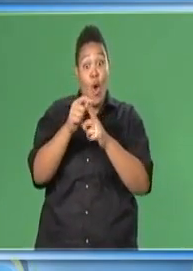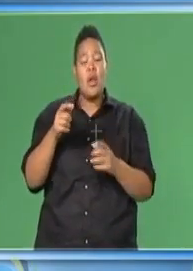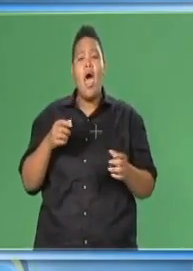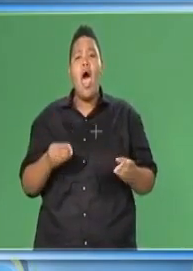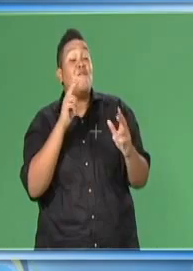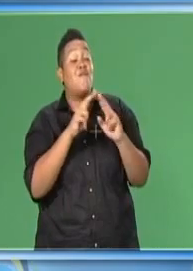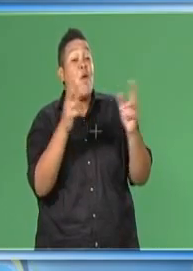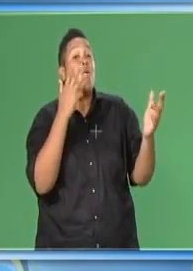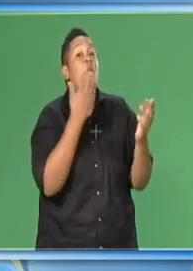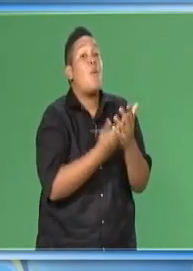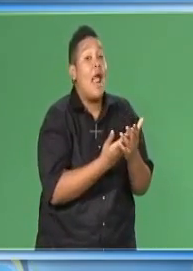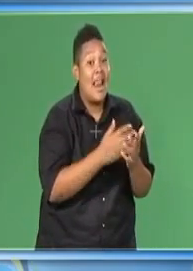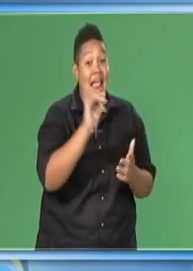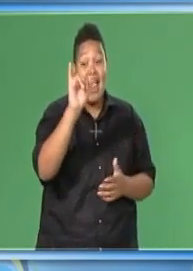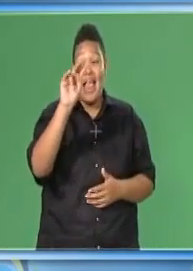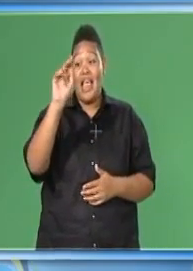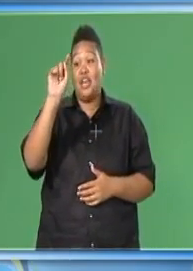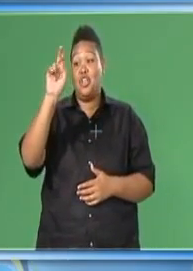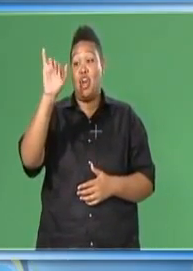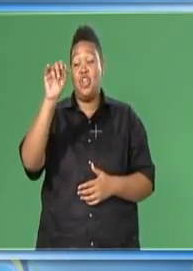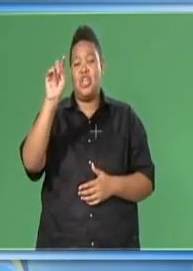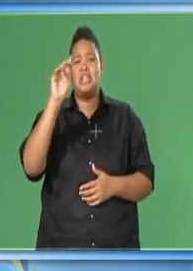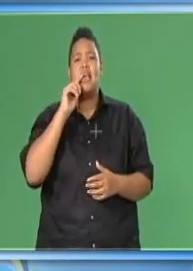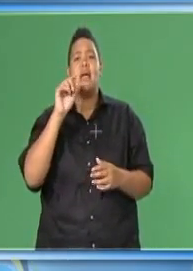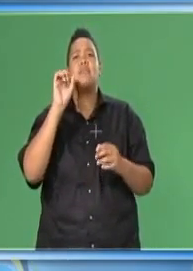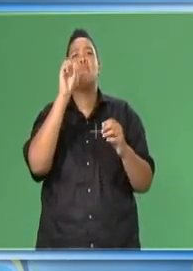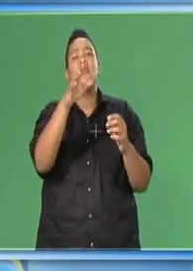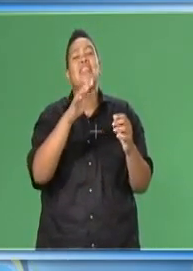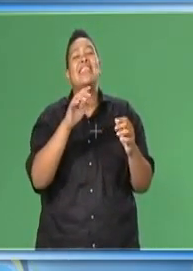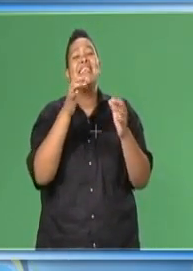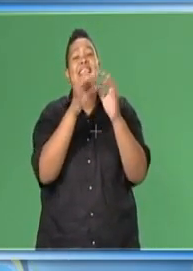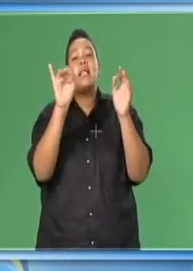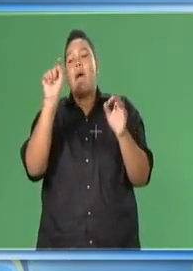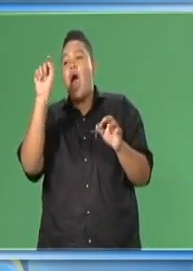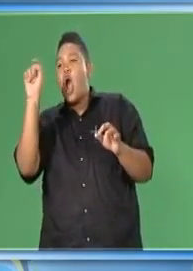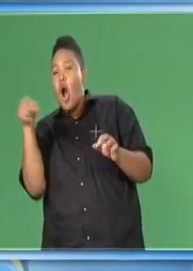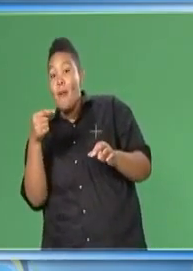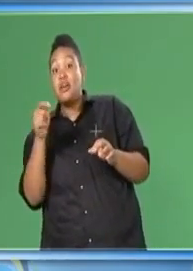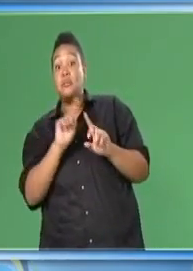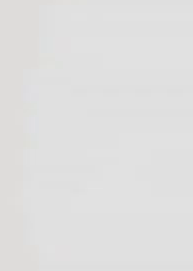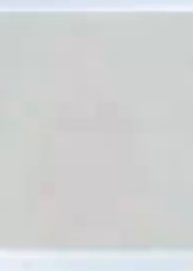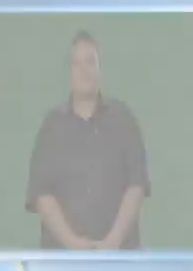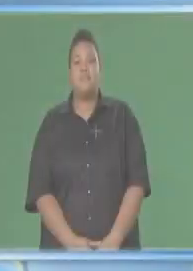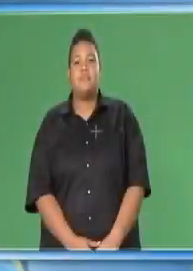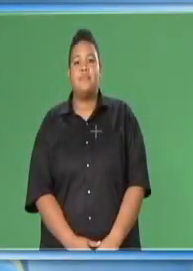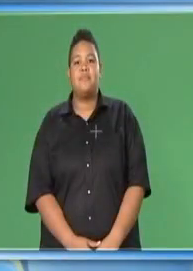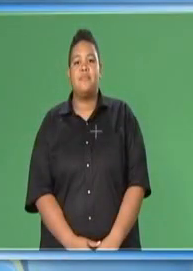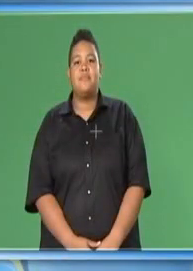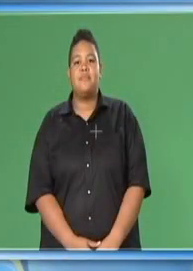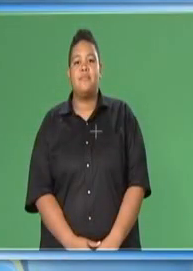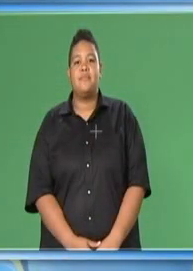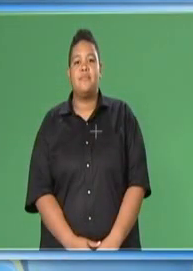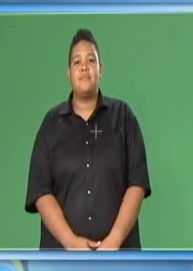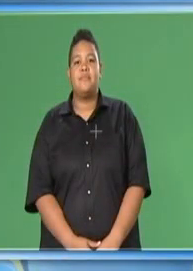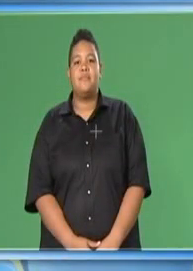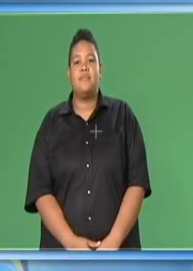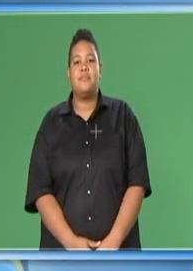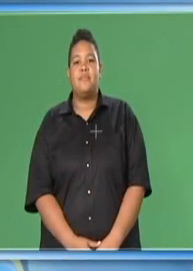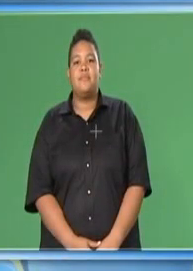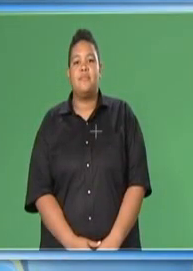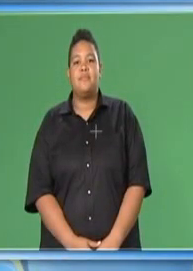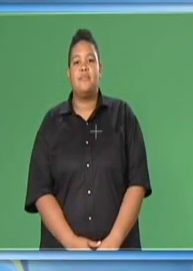his, her, or their in front of the noun. So it is their computer. If no noun follows